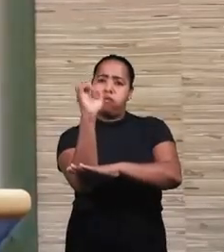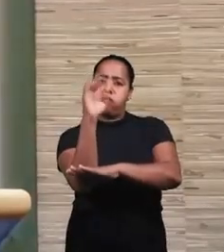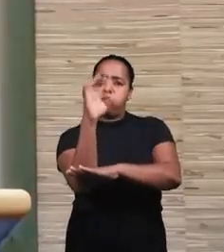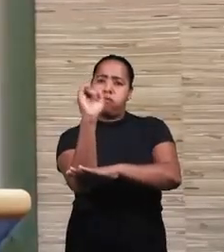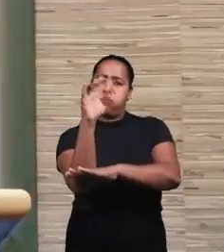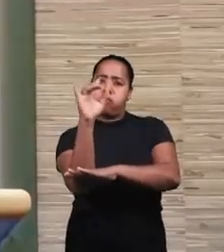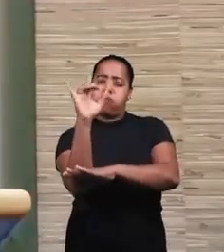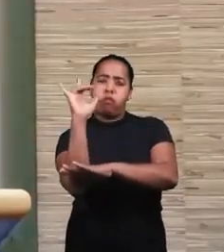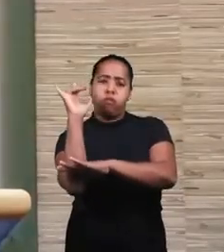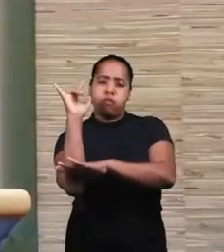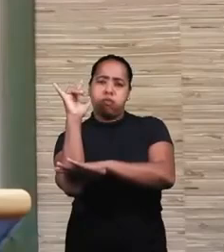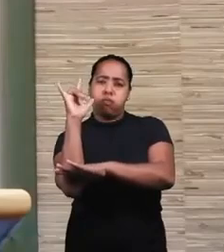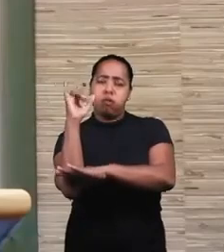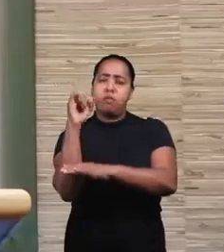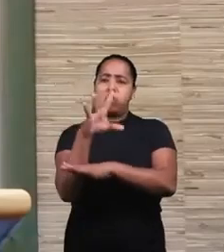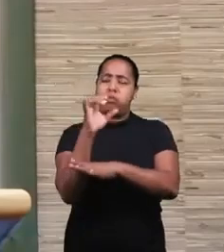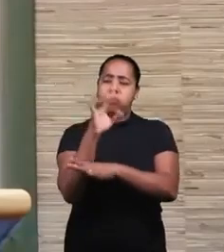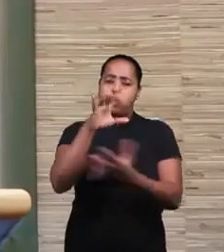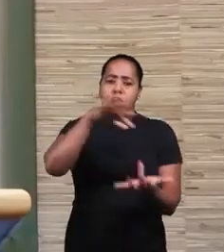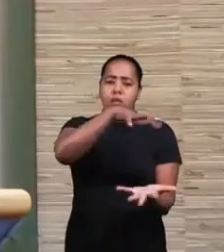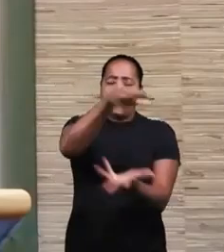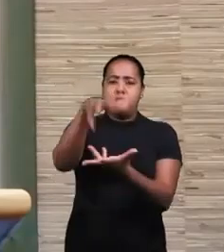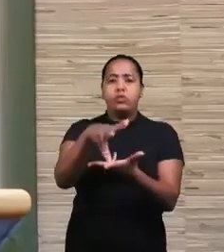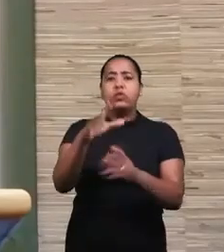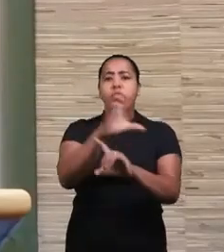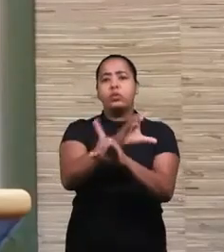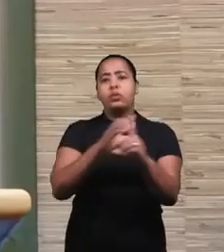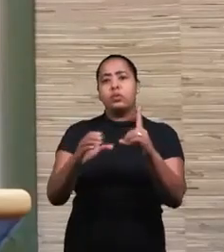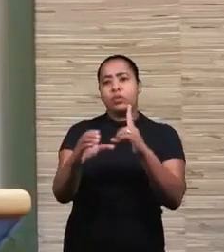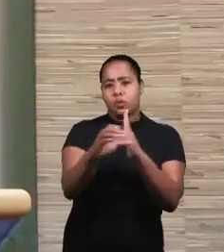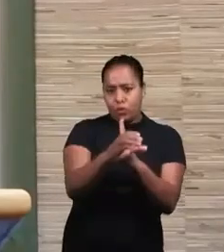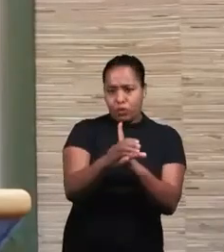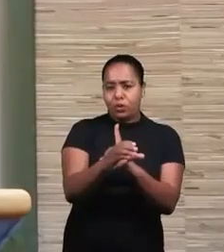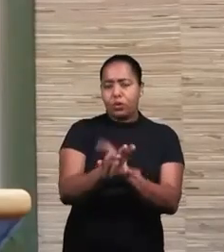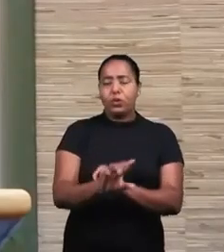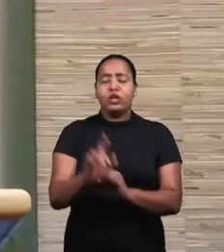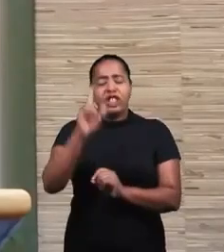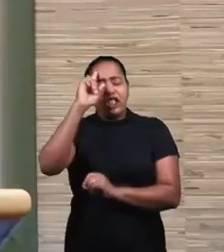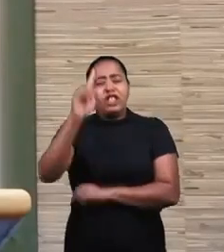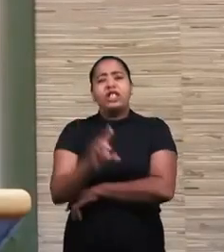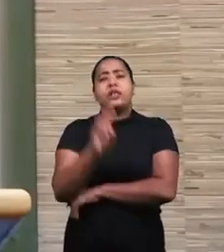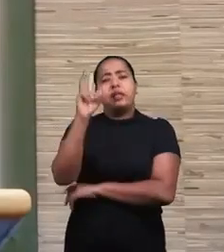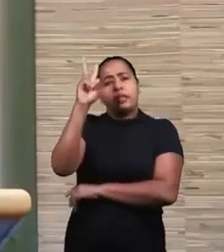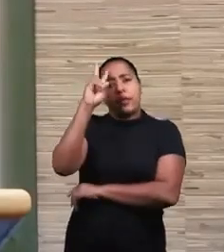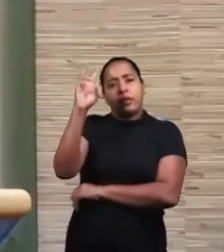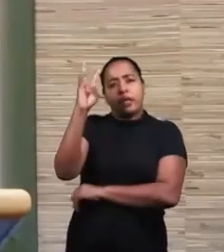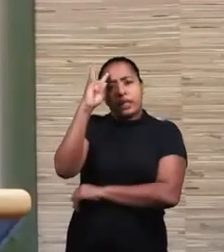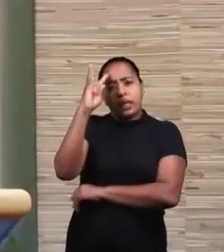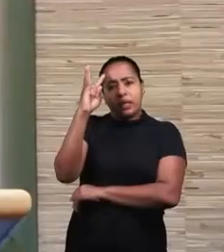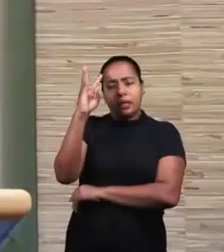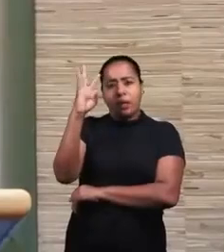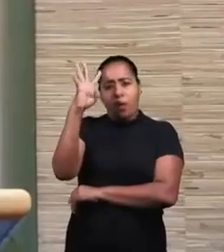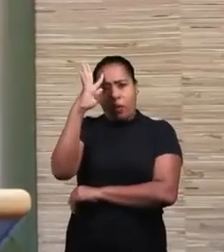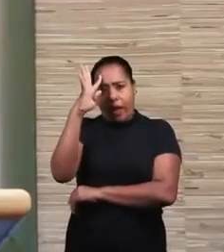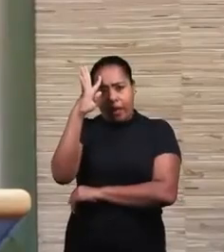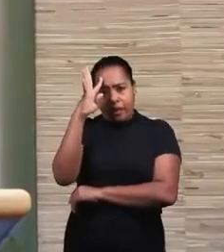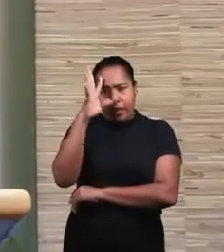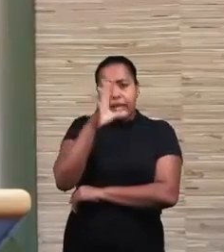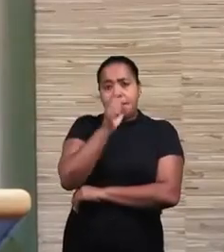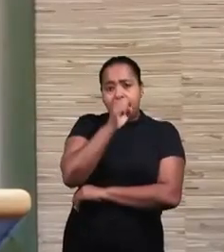TV signal or signal satellite signal on Monday, Saturday,